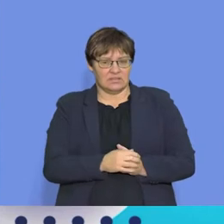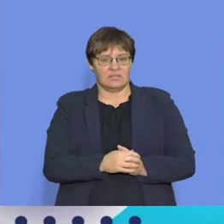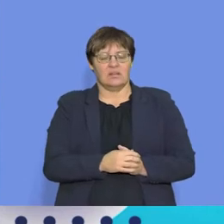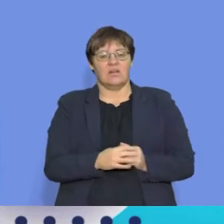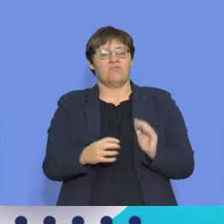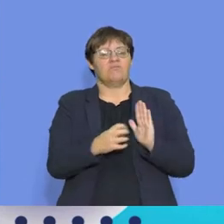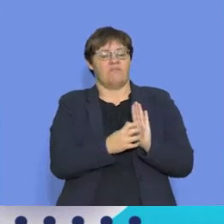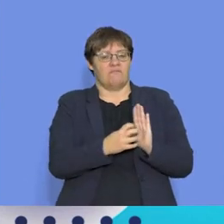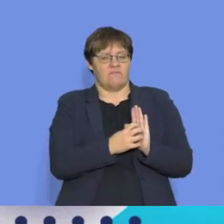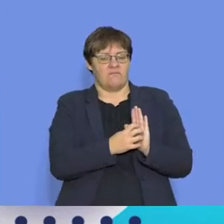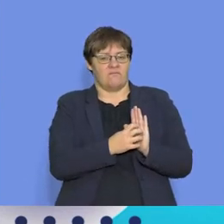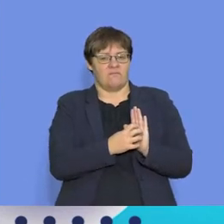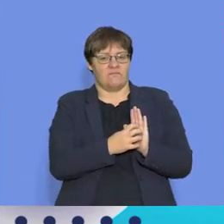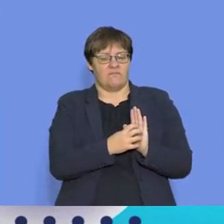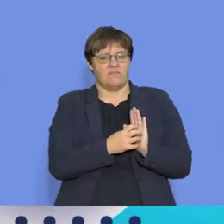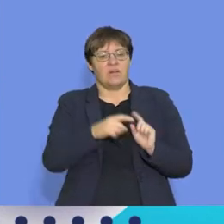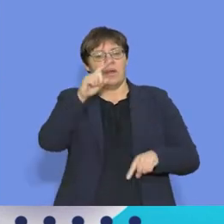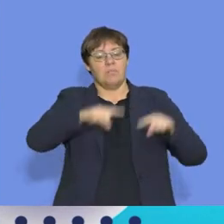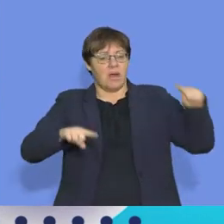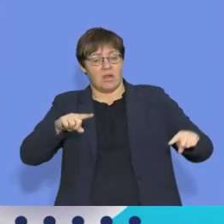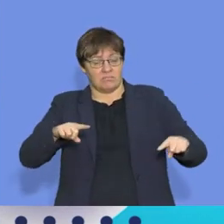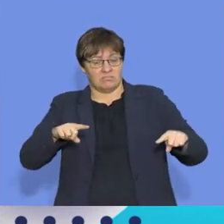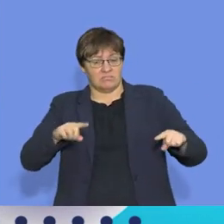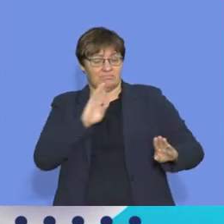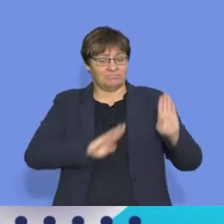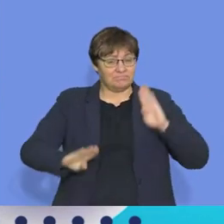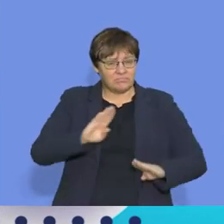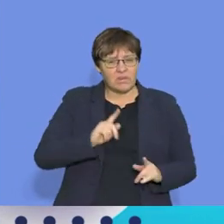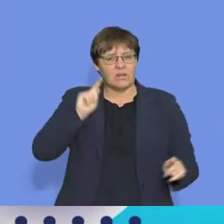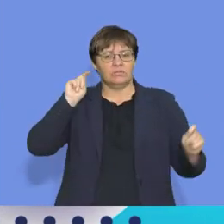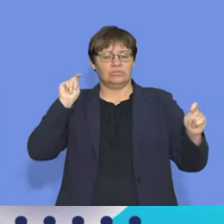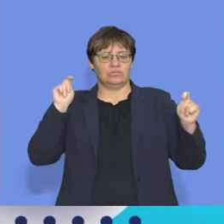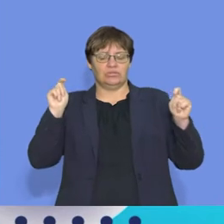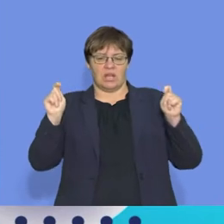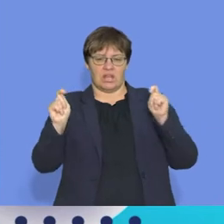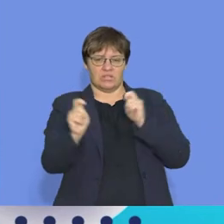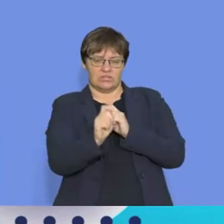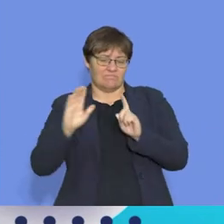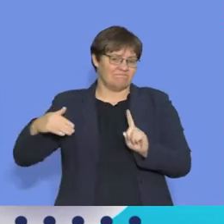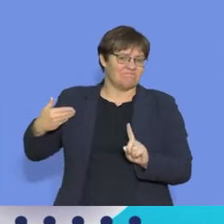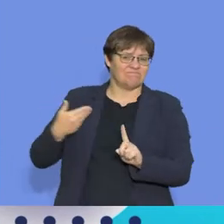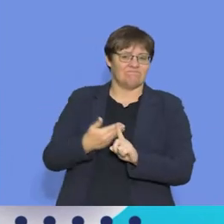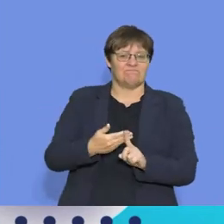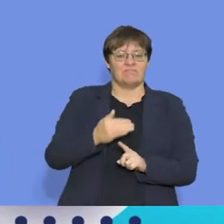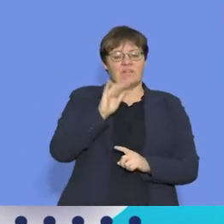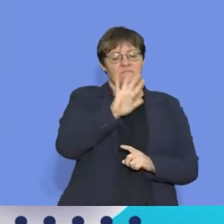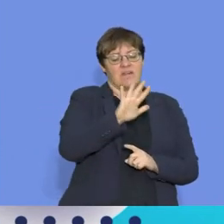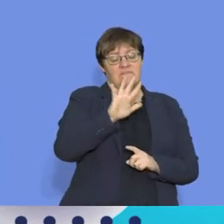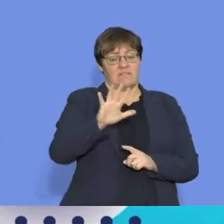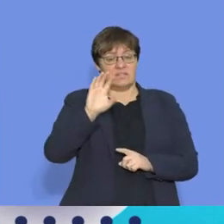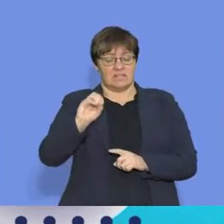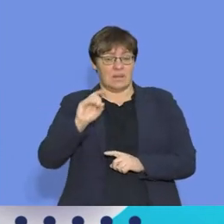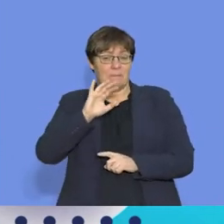is a graph showing how the biodiversity of life has changed over the past 550 or